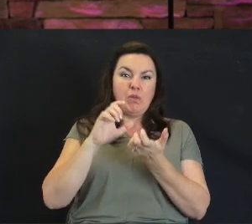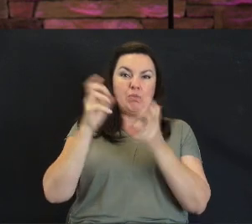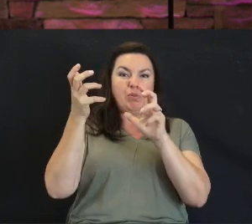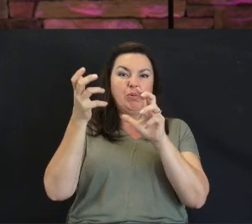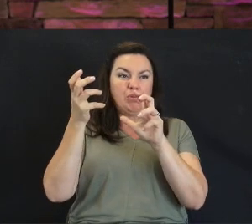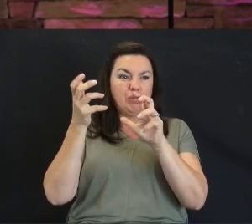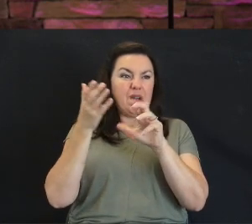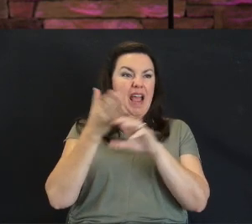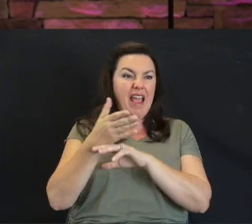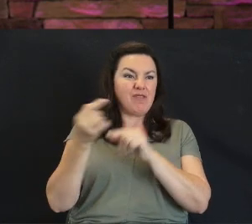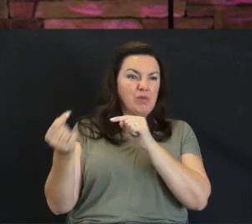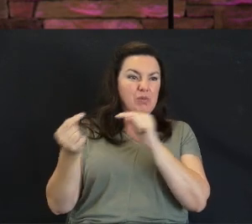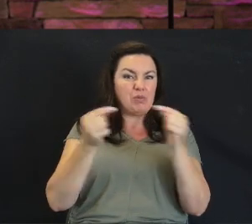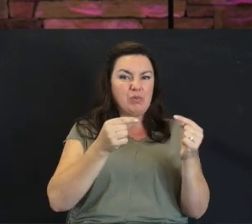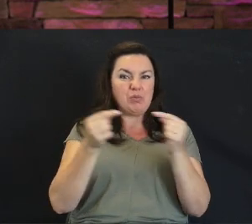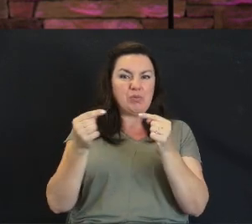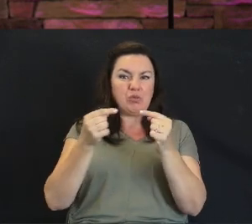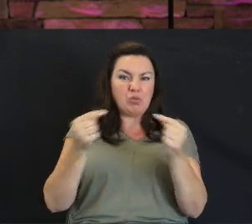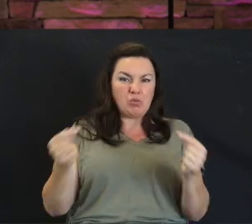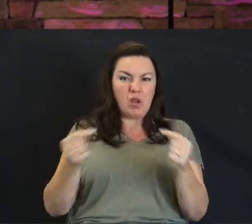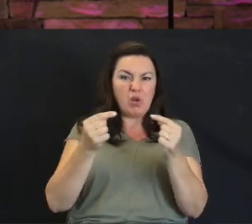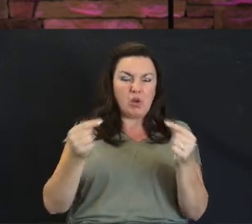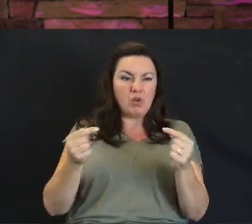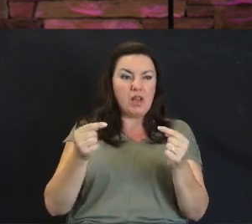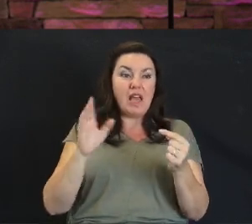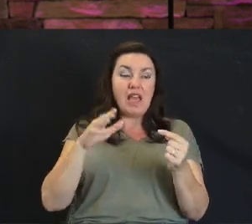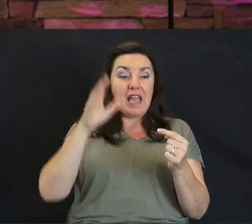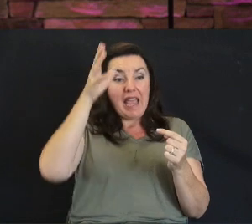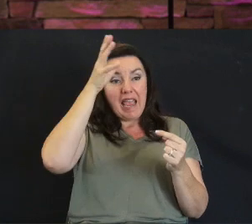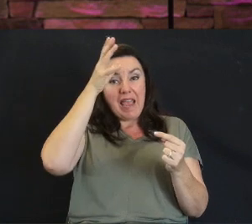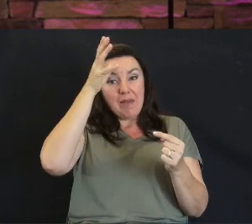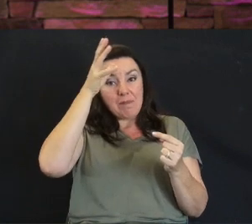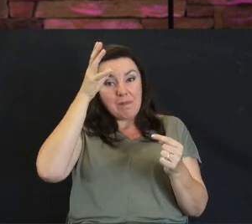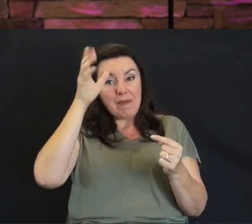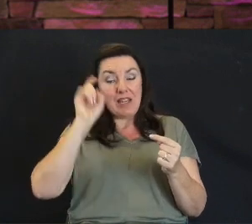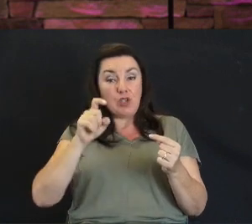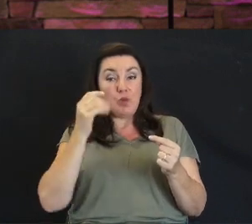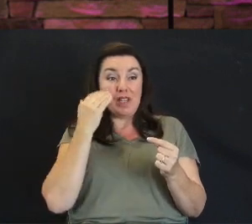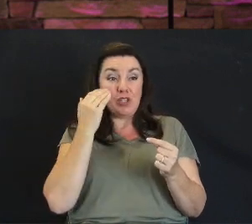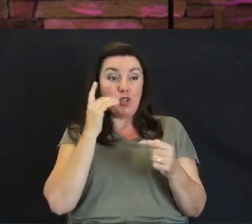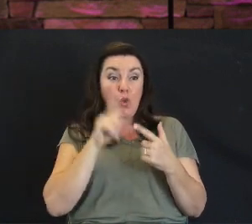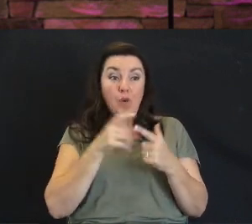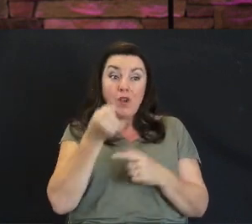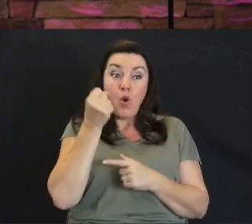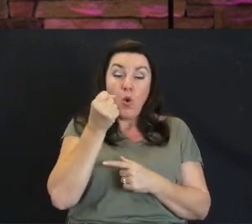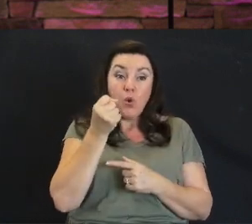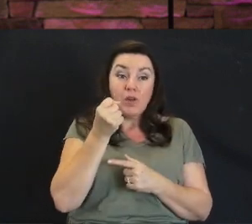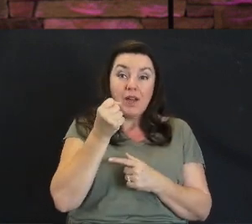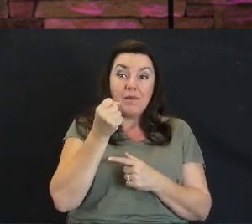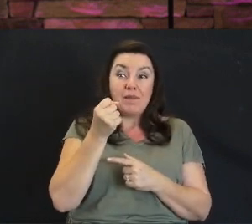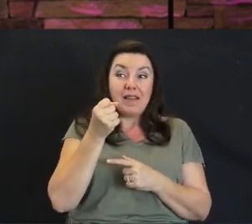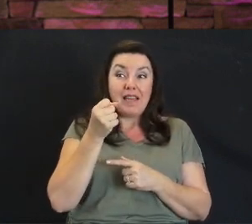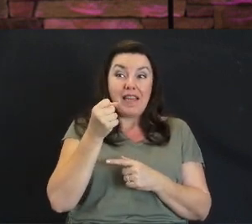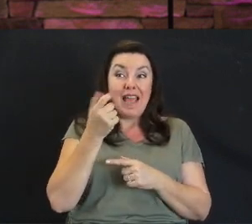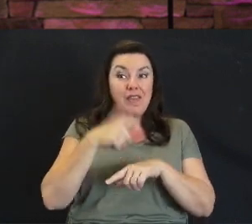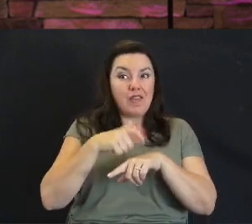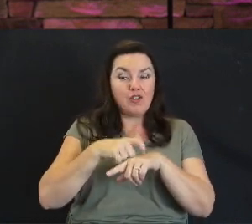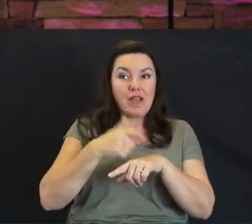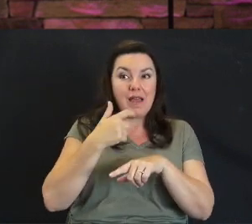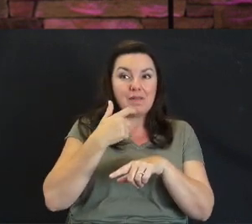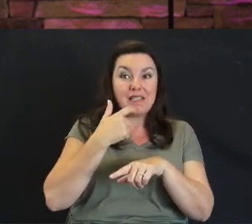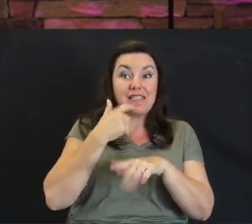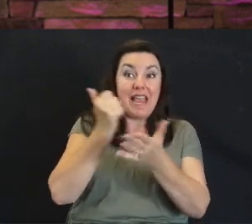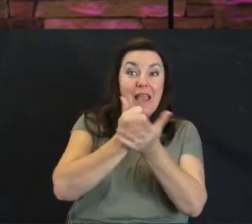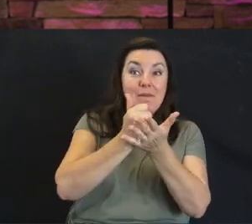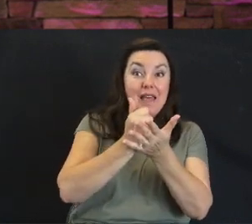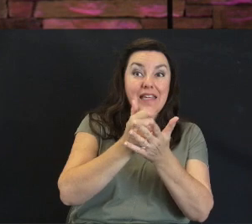contentious after the fall And men you got to know when to hold them And when to fold them There's times that you say amen After I read a verse to say a concept There's a